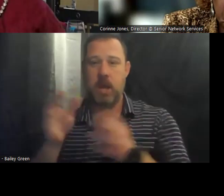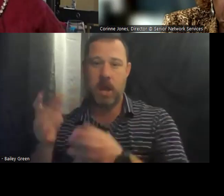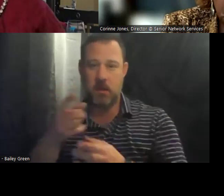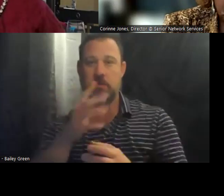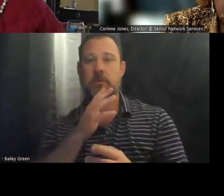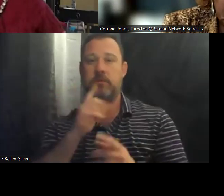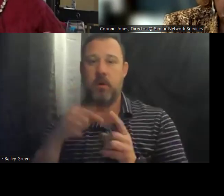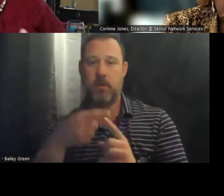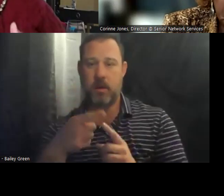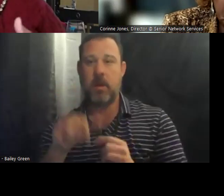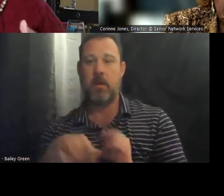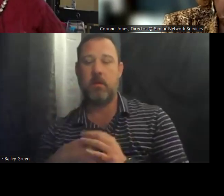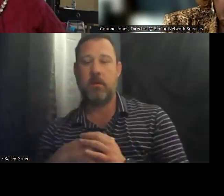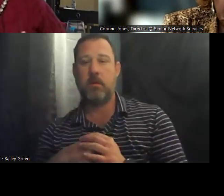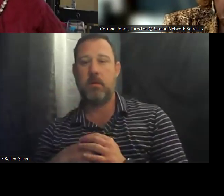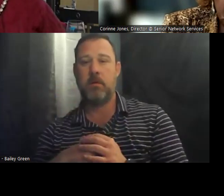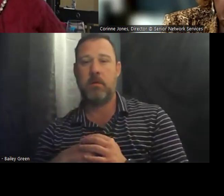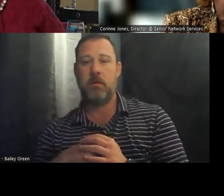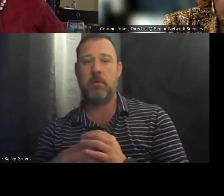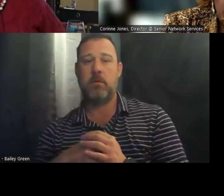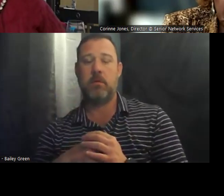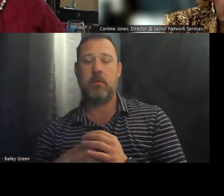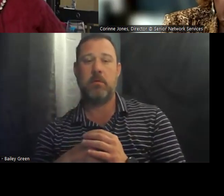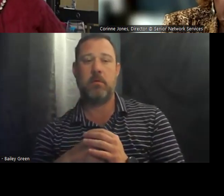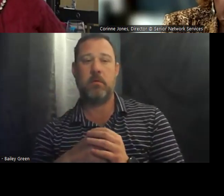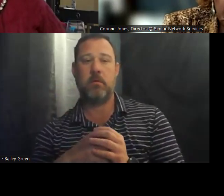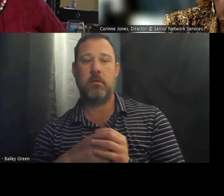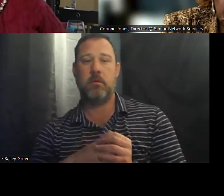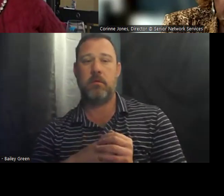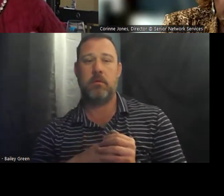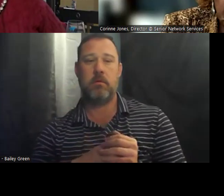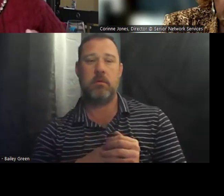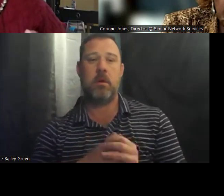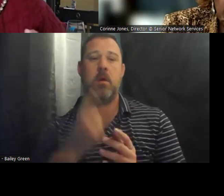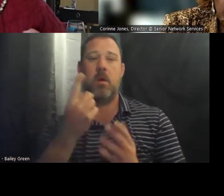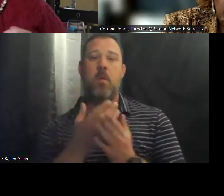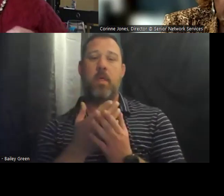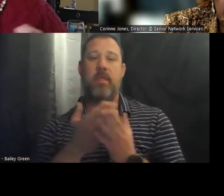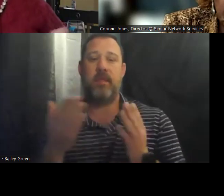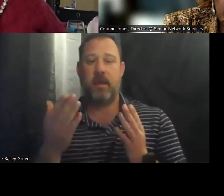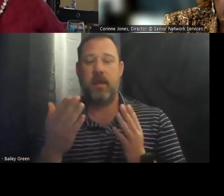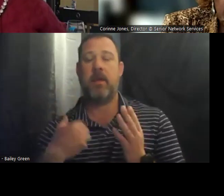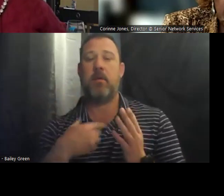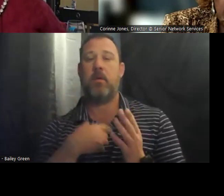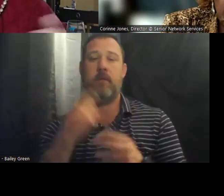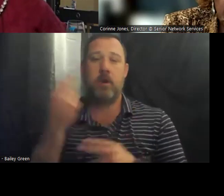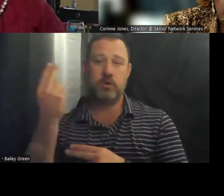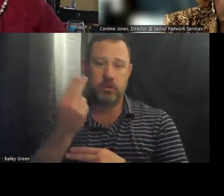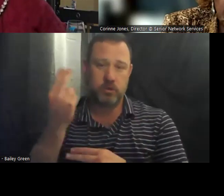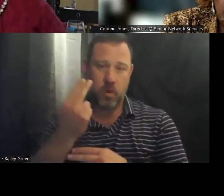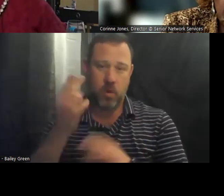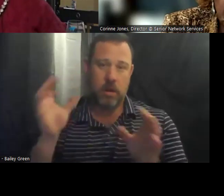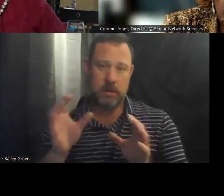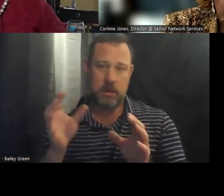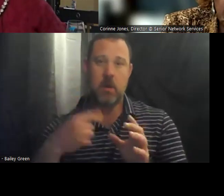quite a bit to that in your summary. And one of the things that we have historically done in